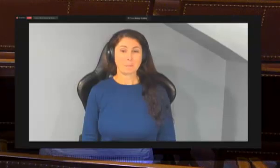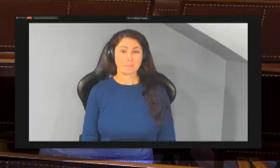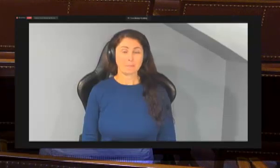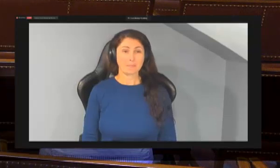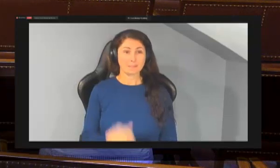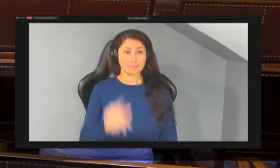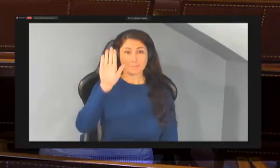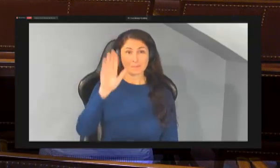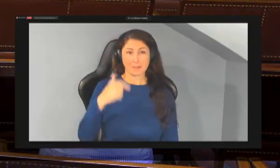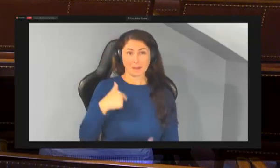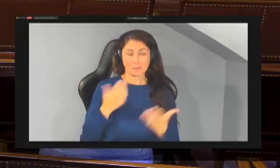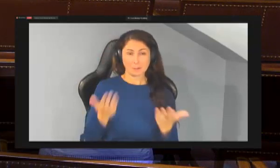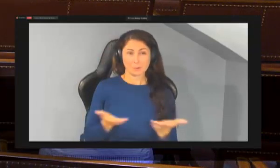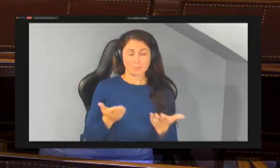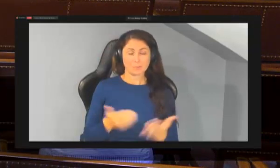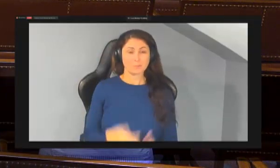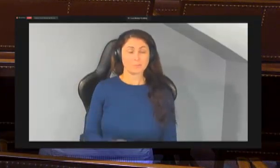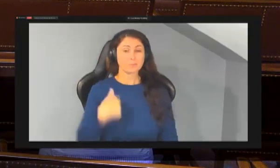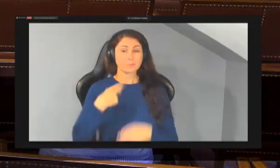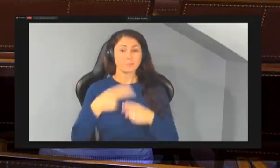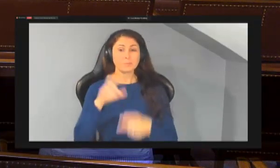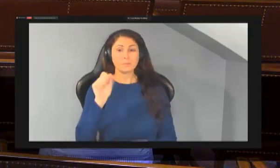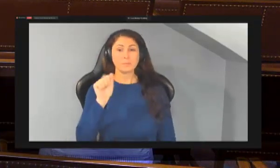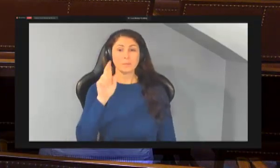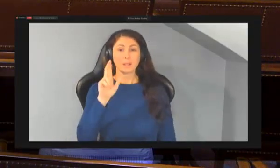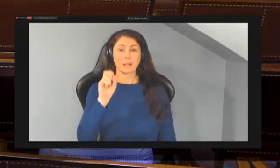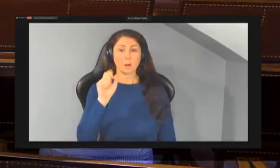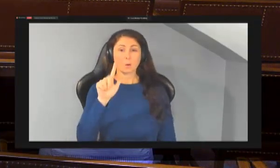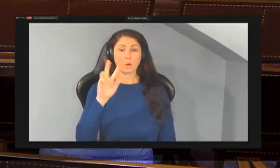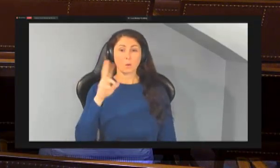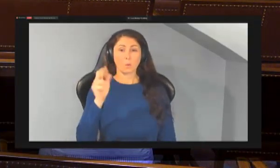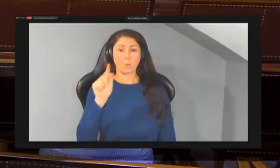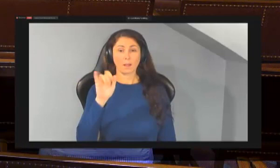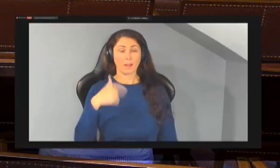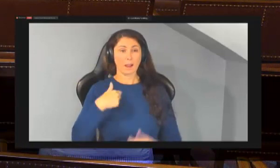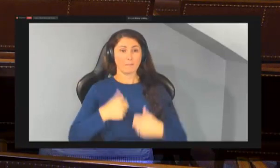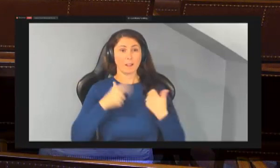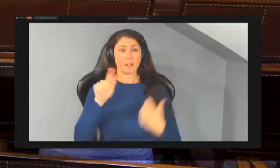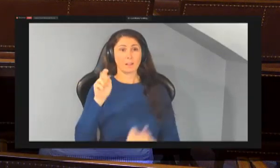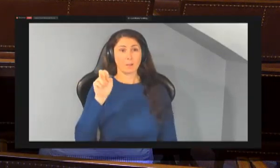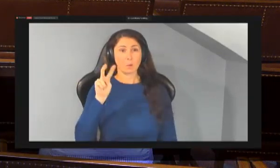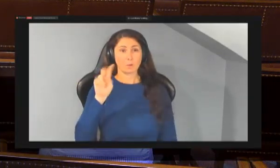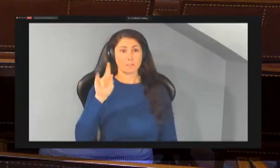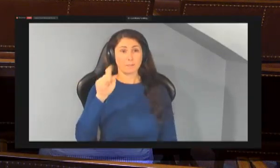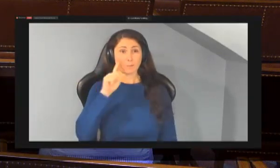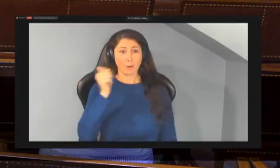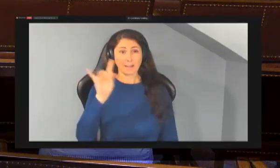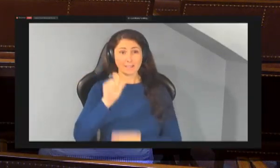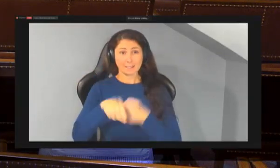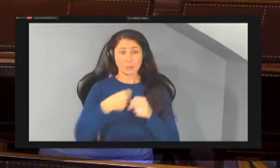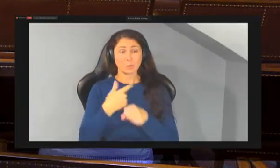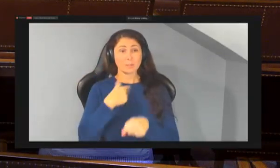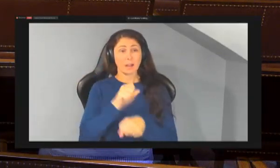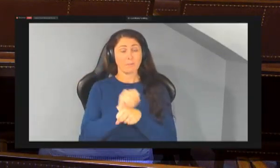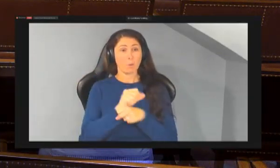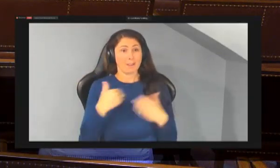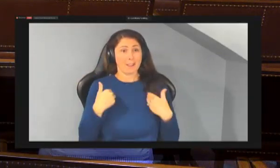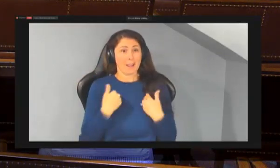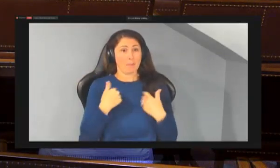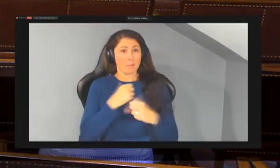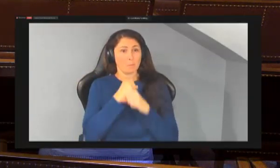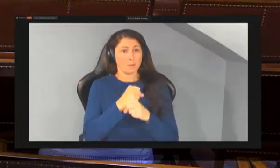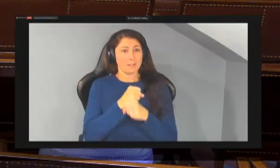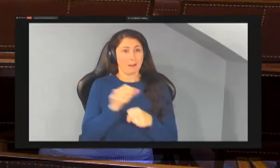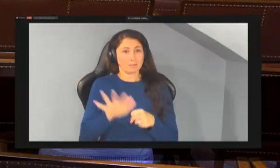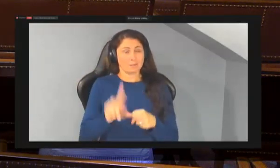I'm here. My name is Carol Whaley, and I have lived in Lawrenceville for 18 years. I have worked in the animal protection sector